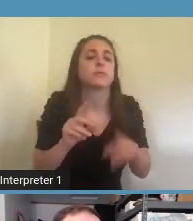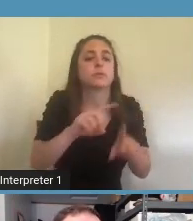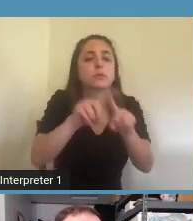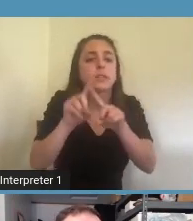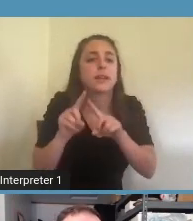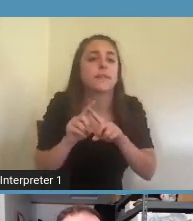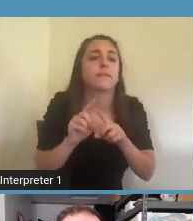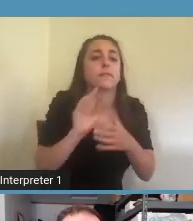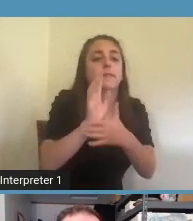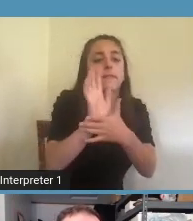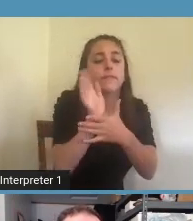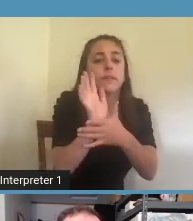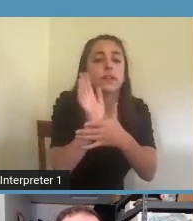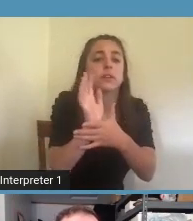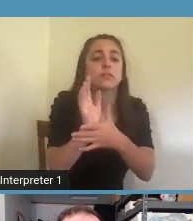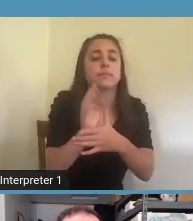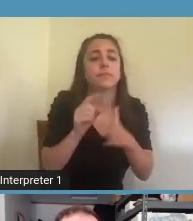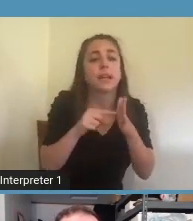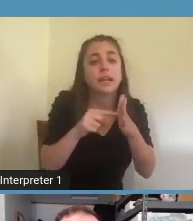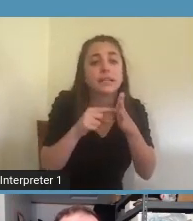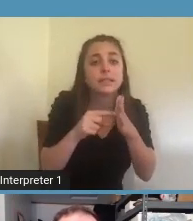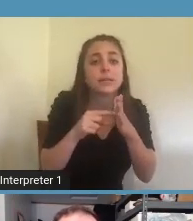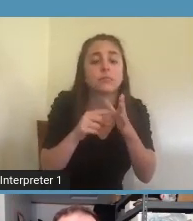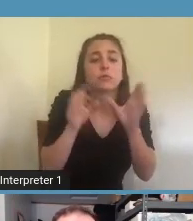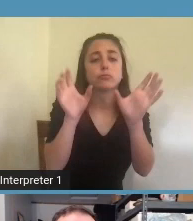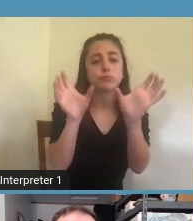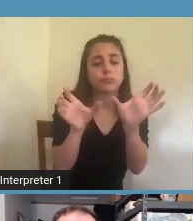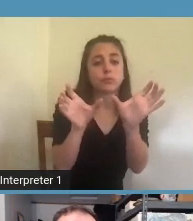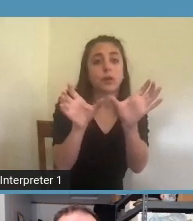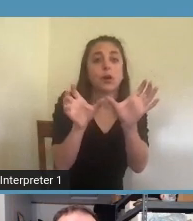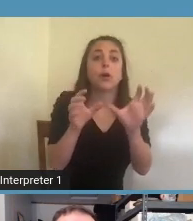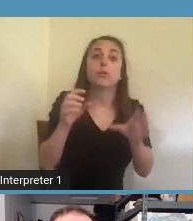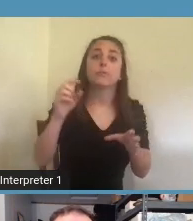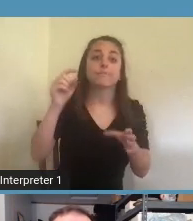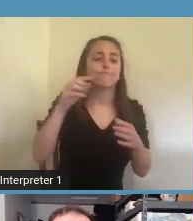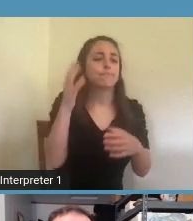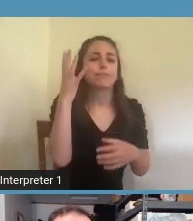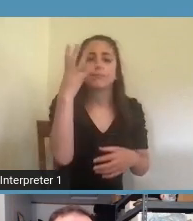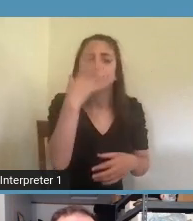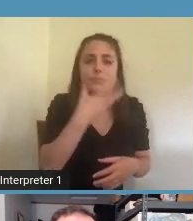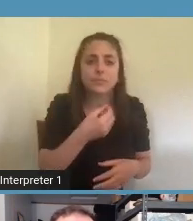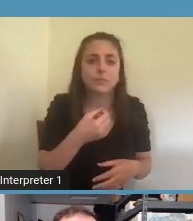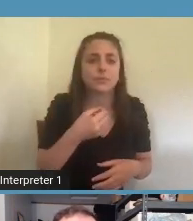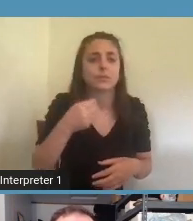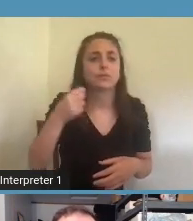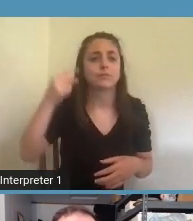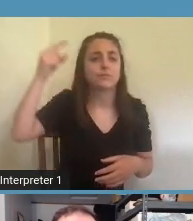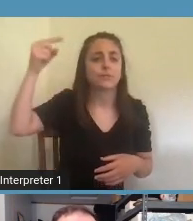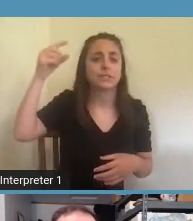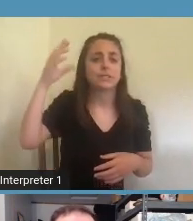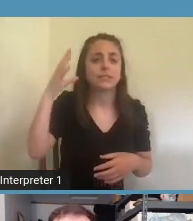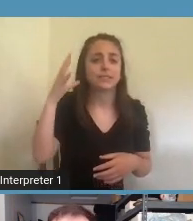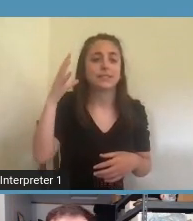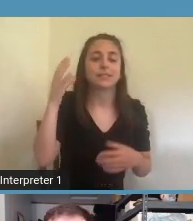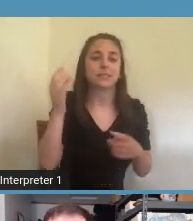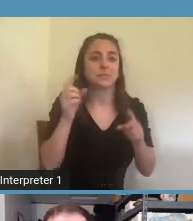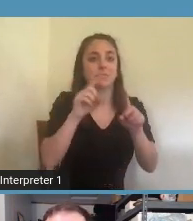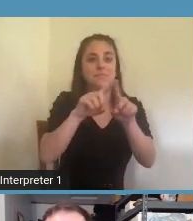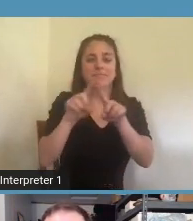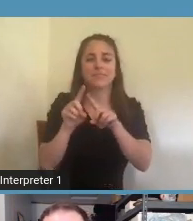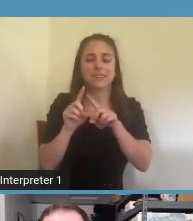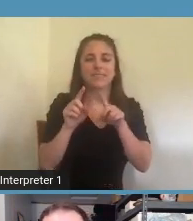YouTube, examples of, hey, here's a really beautiful sunset video of it, and I really can't tell the difference.